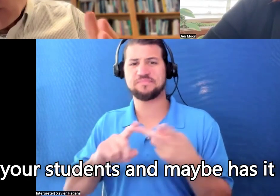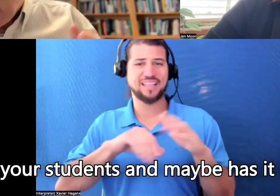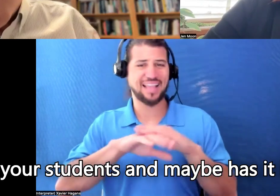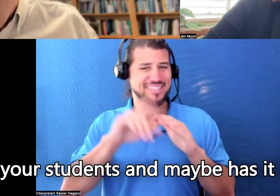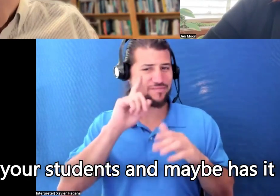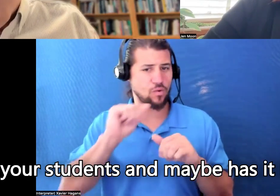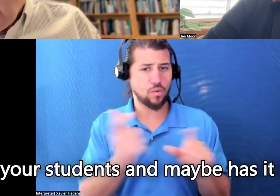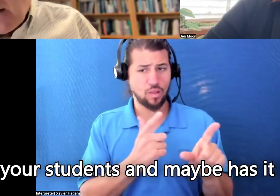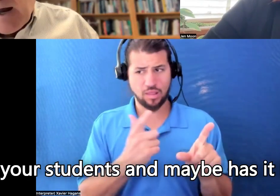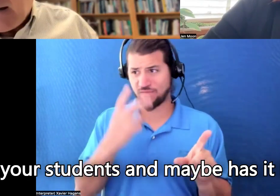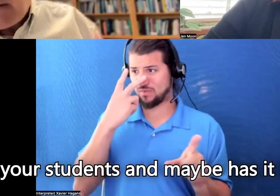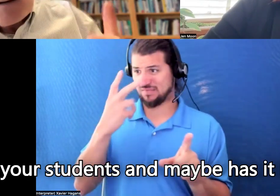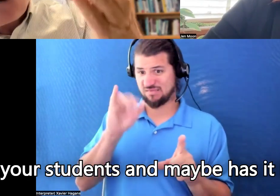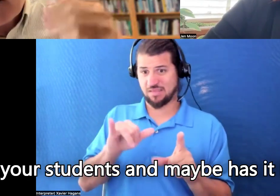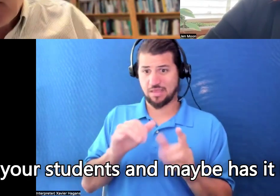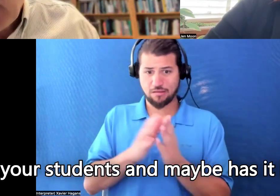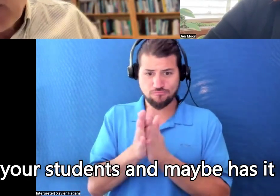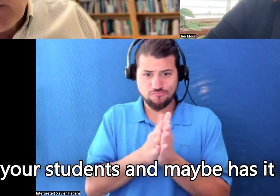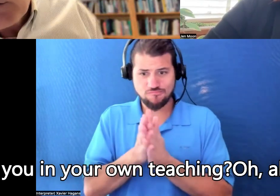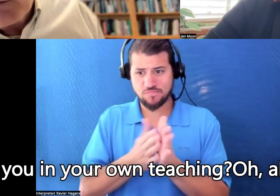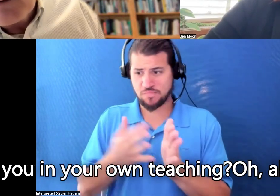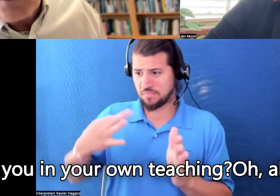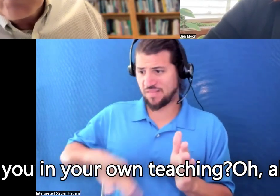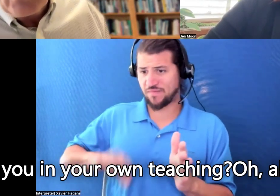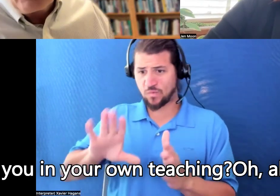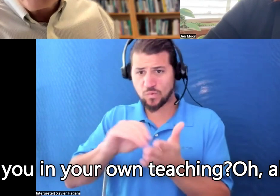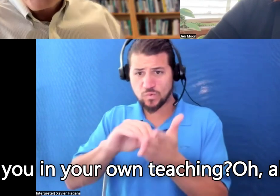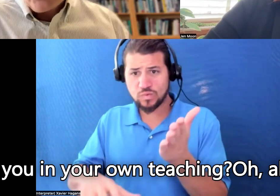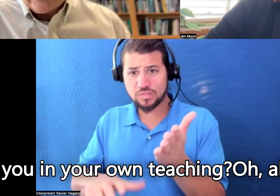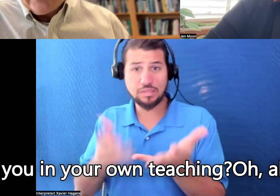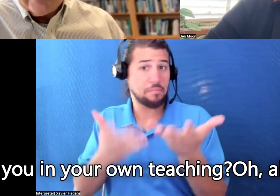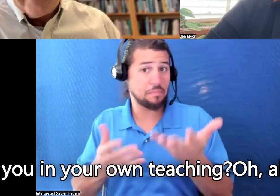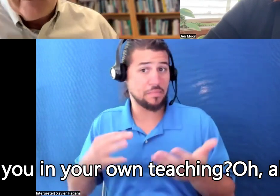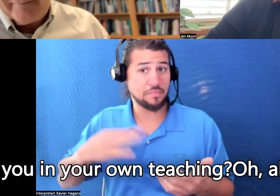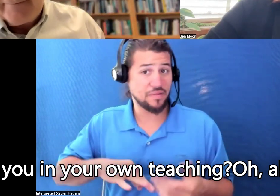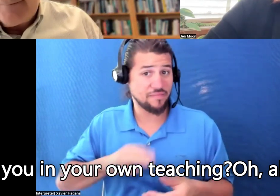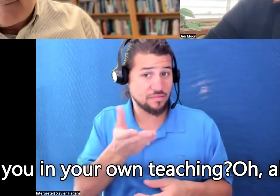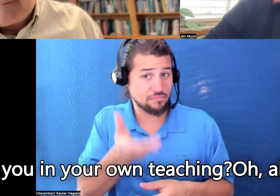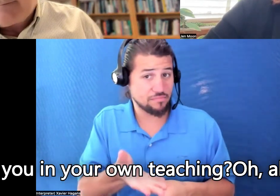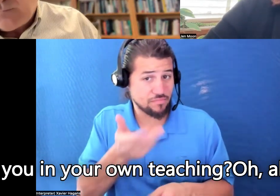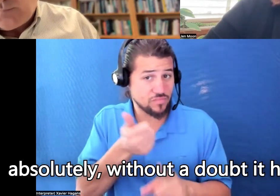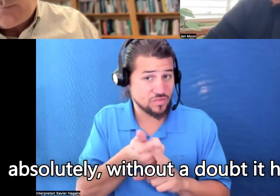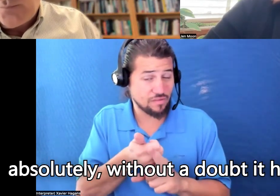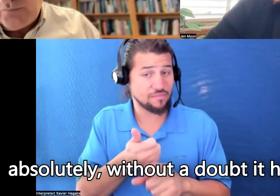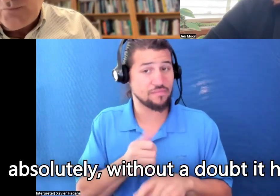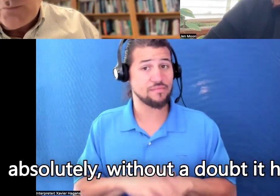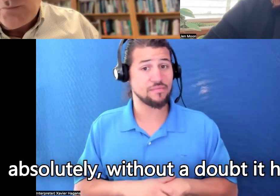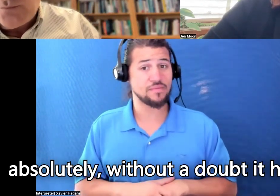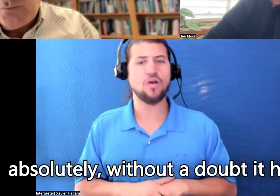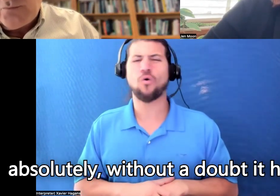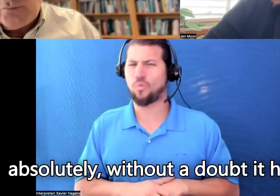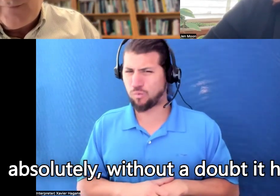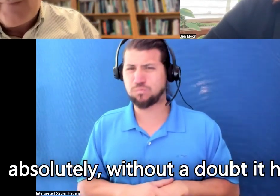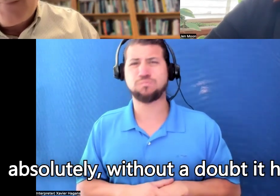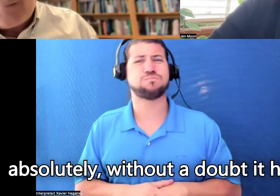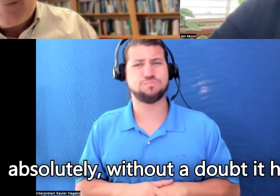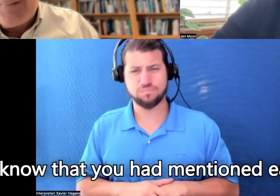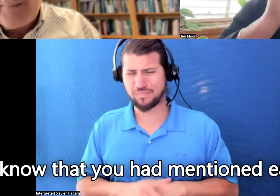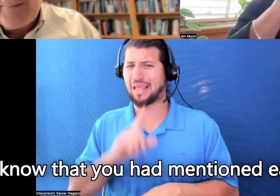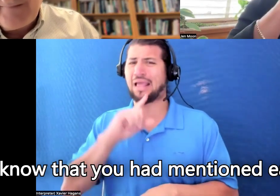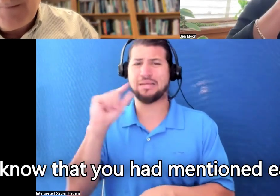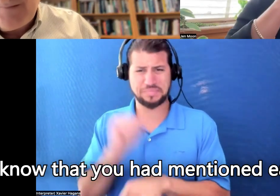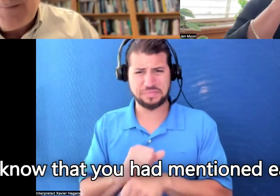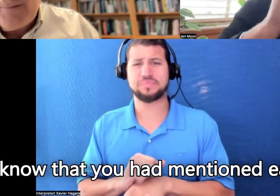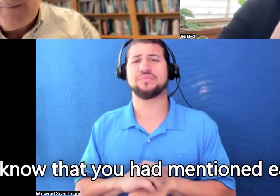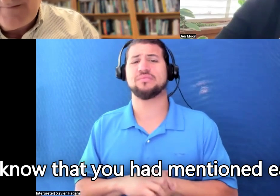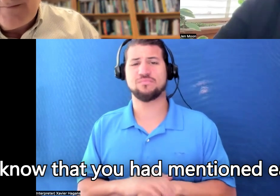benefit your students, and maybe has it benefited you in your own teaching? Oh, absolutely. Absolutely. Without a doubt, it has. And I know